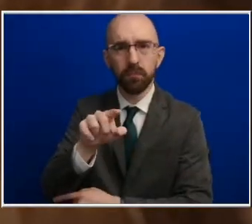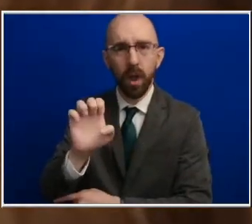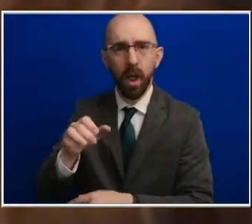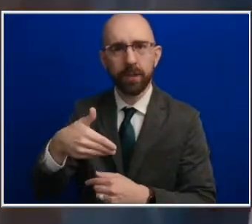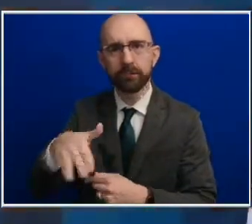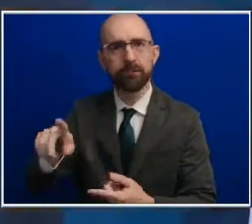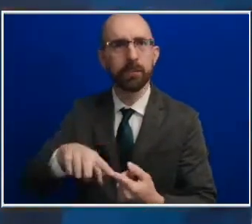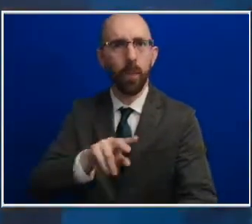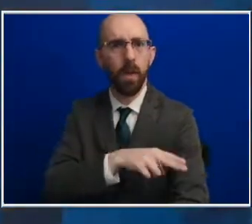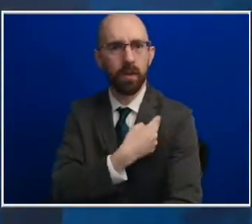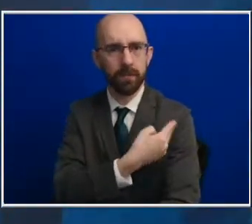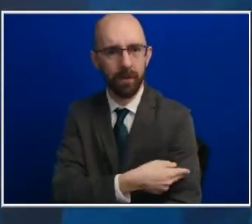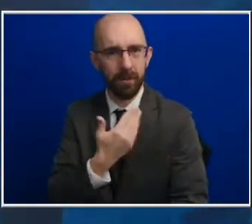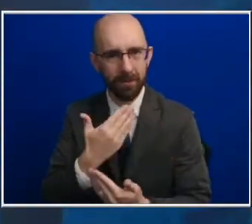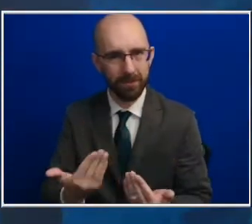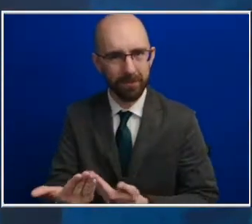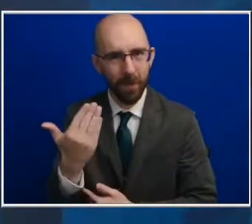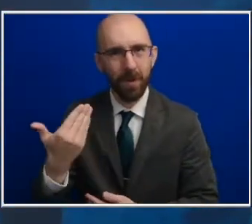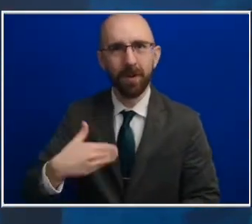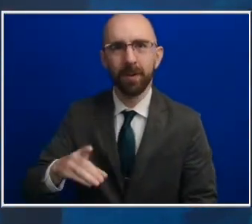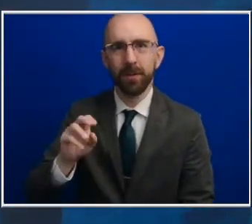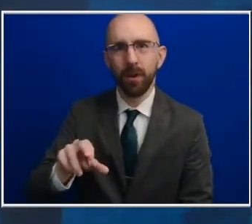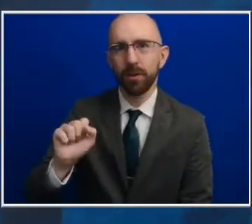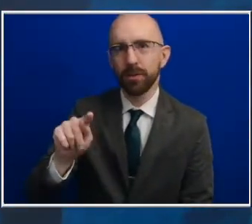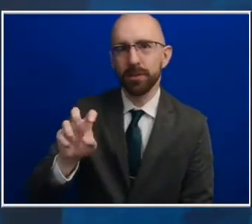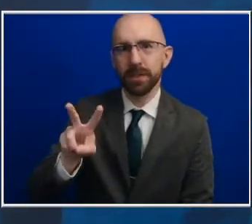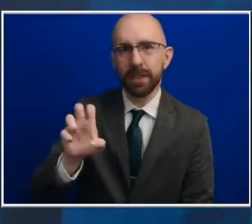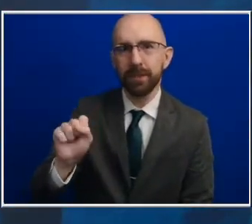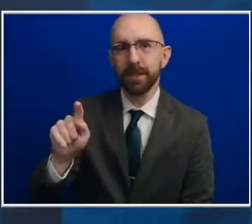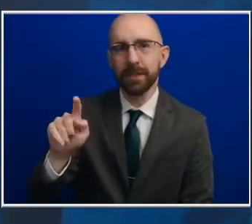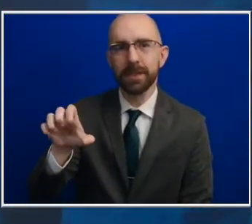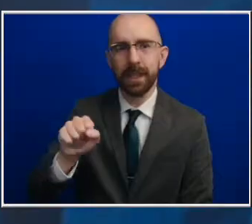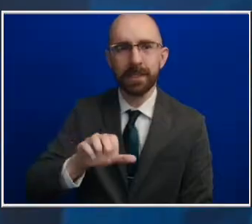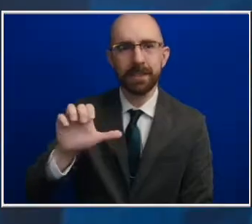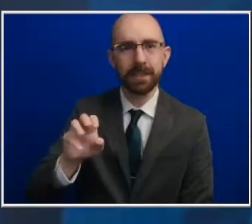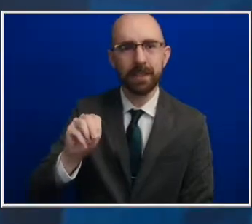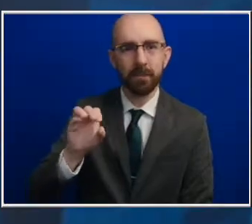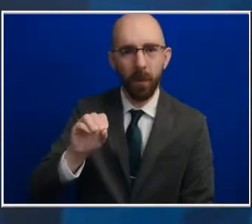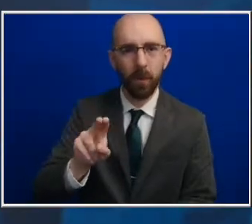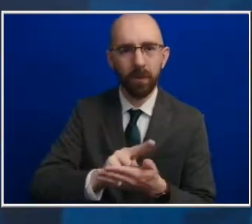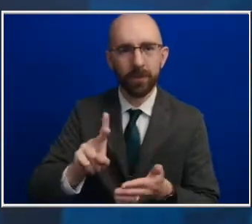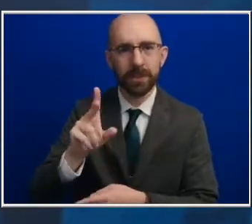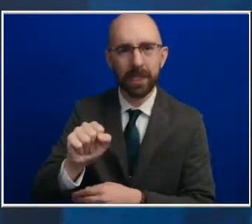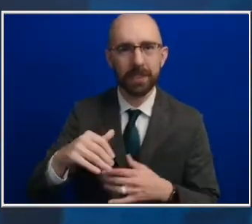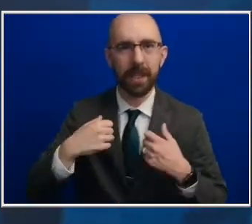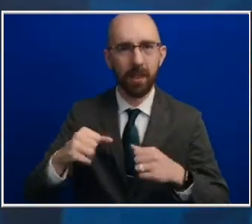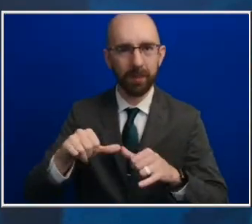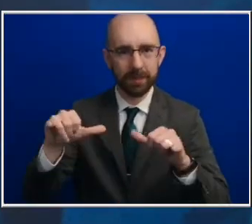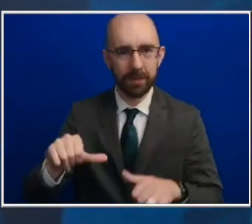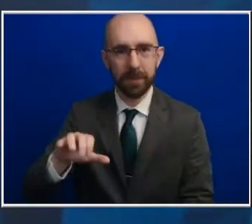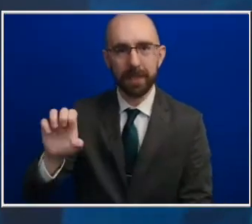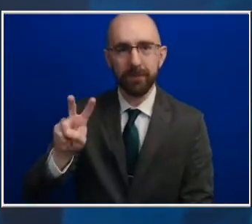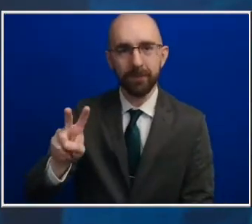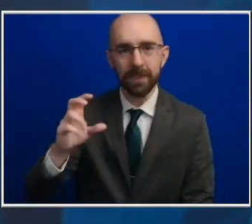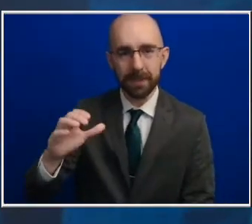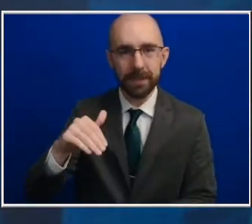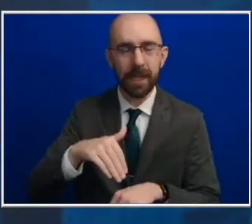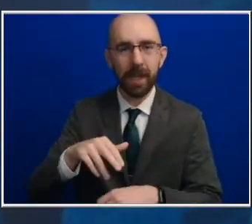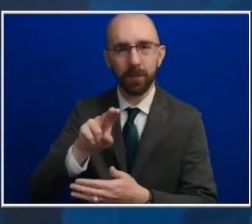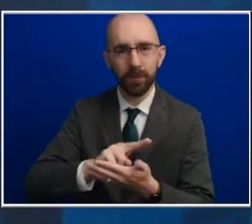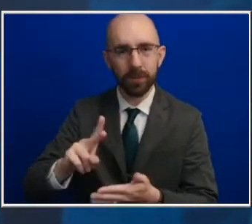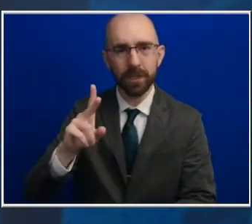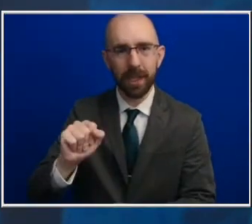Good morning. I'm Dr. Steve Stites, Chief Medical Officer at the University of Kansas Health System and Executive Vice Chancellor at the University of Kansas Medical Center.